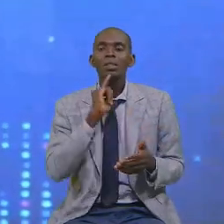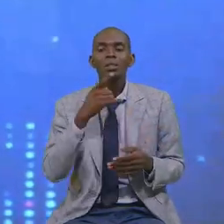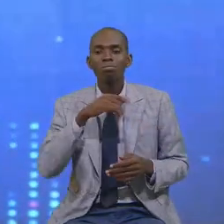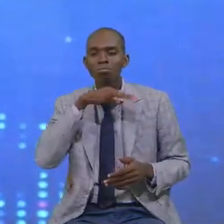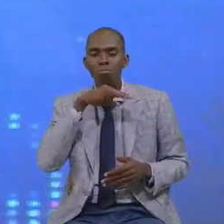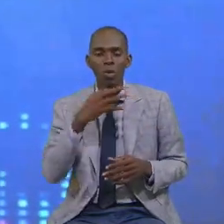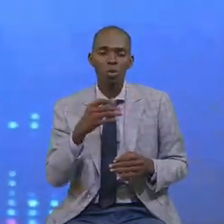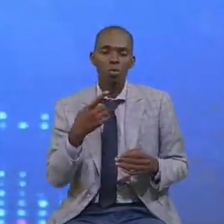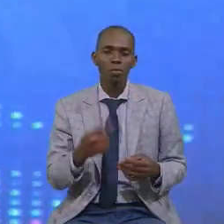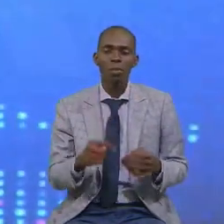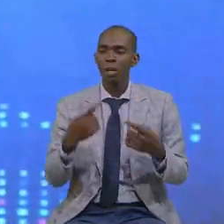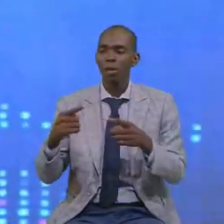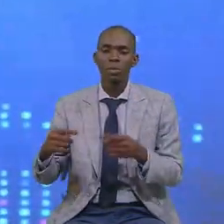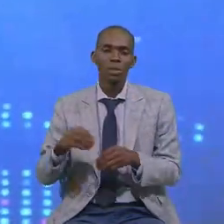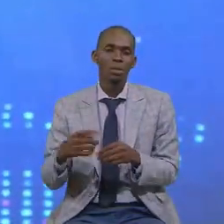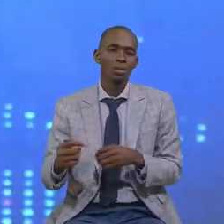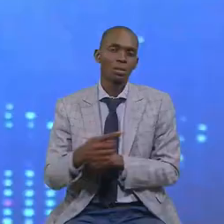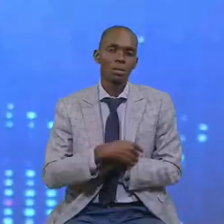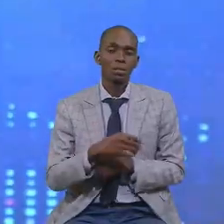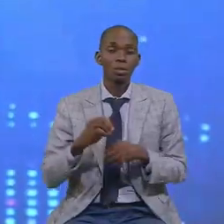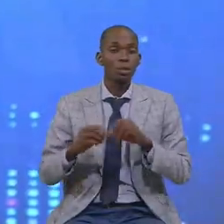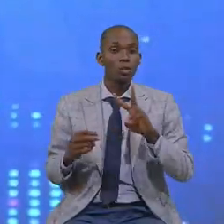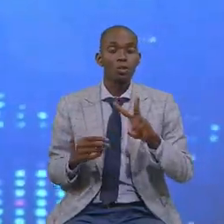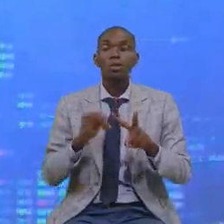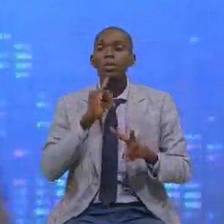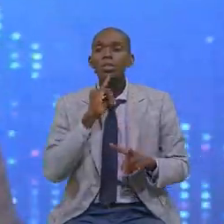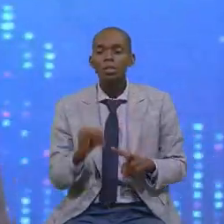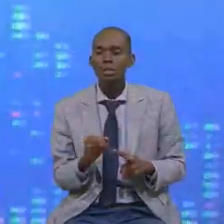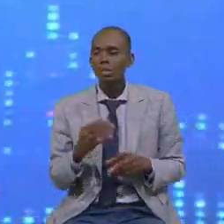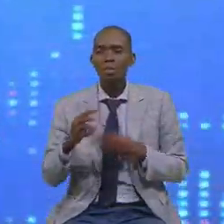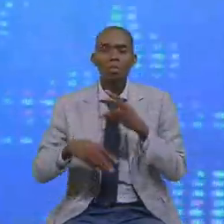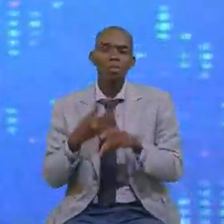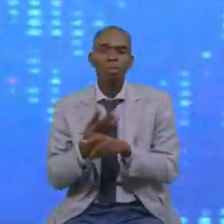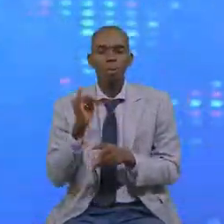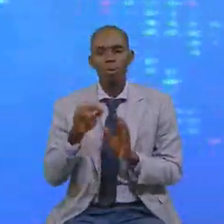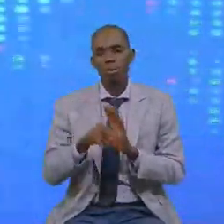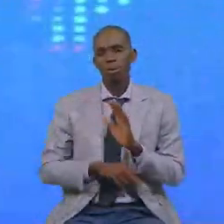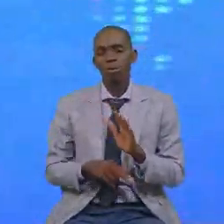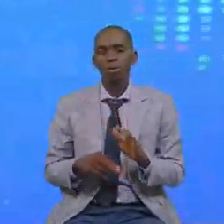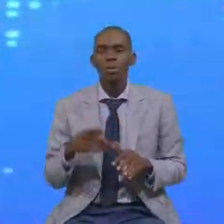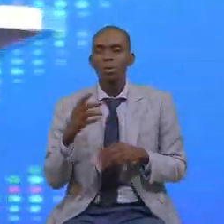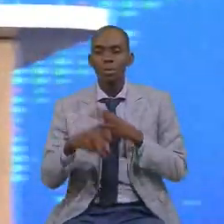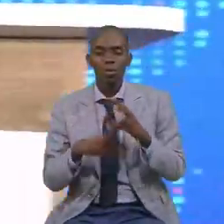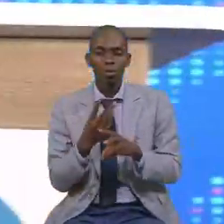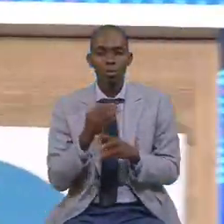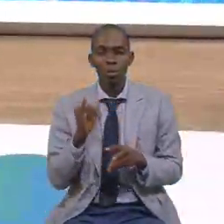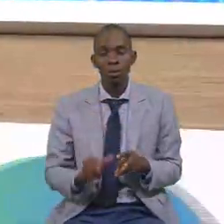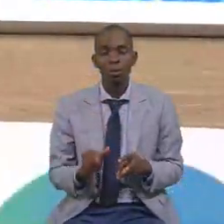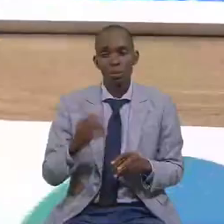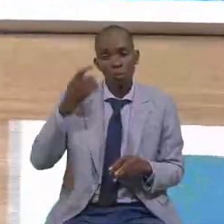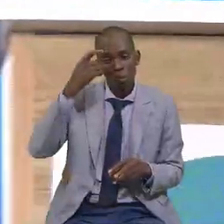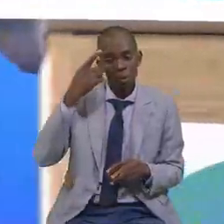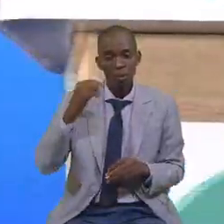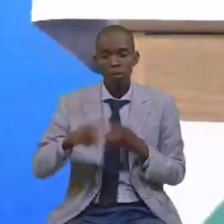two is carnality. Carnality. And the word of God says the carnal man, the carnal boy,